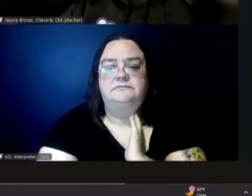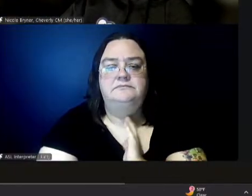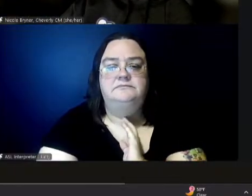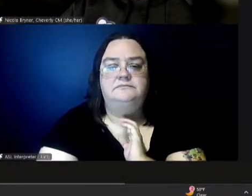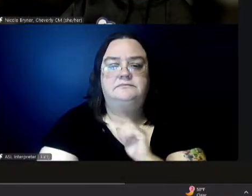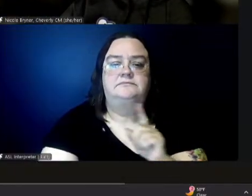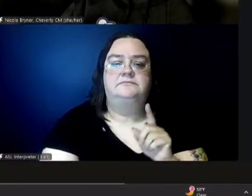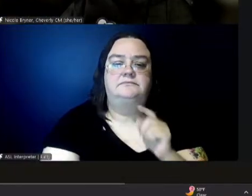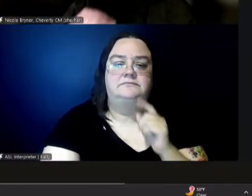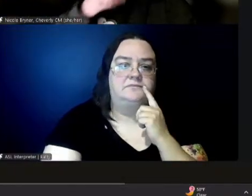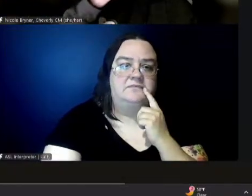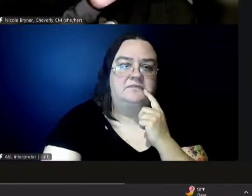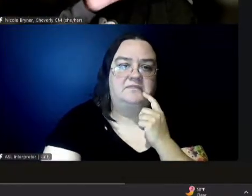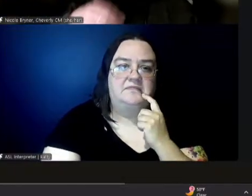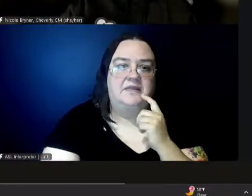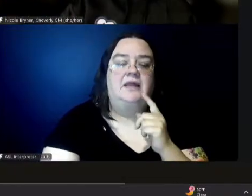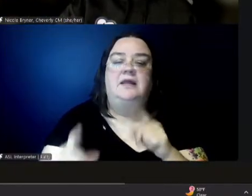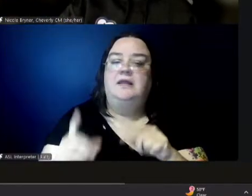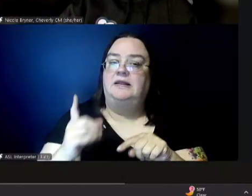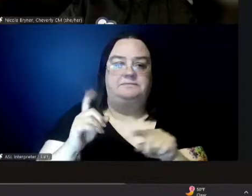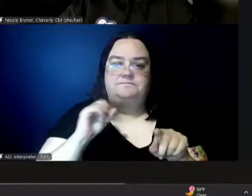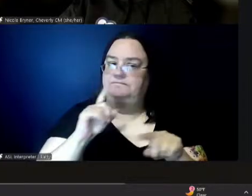Patty, can you hear me? Can't hear.